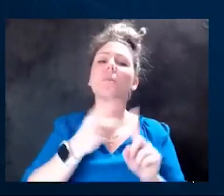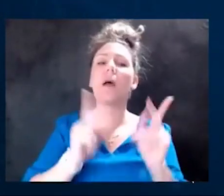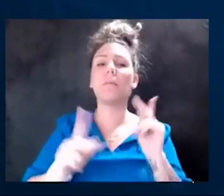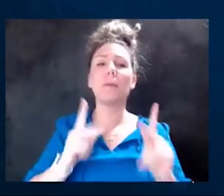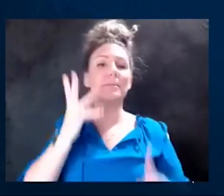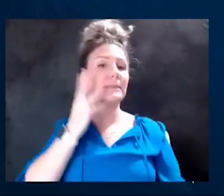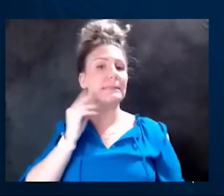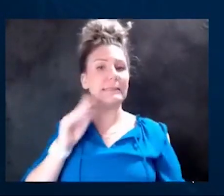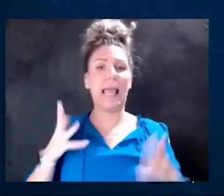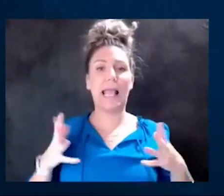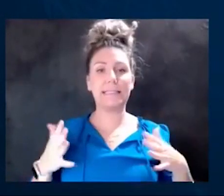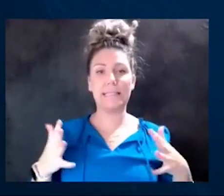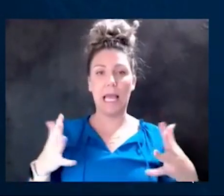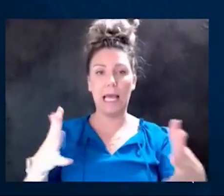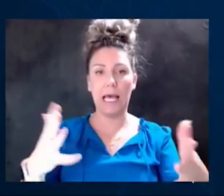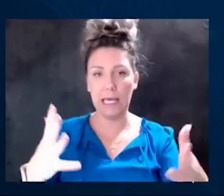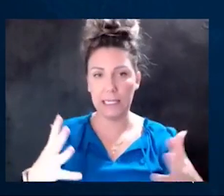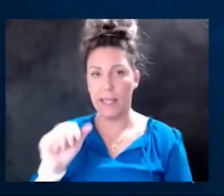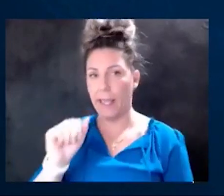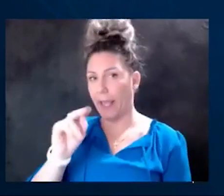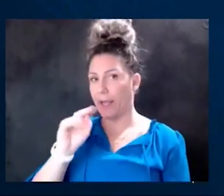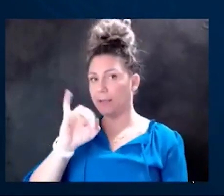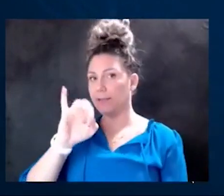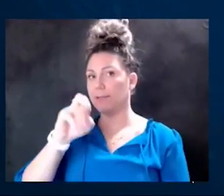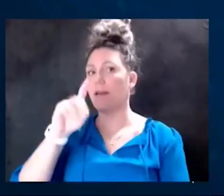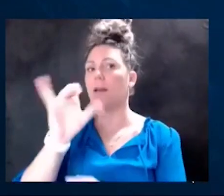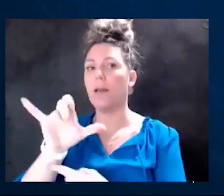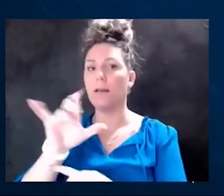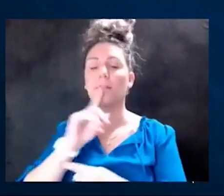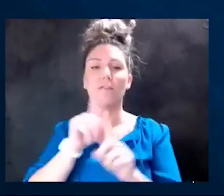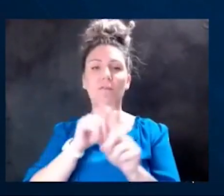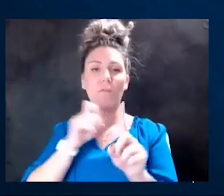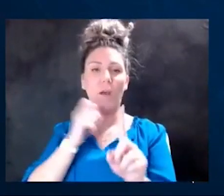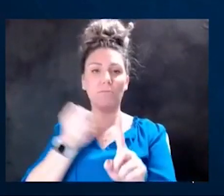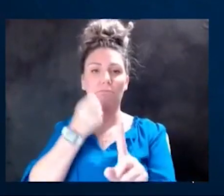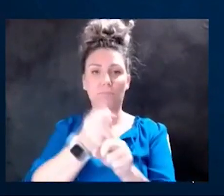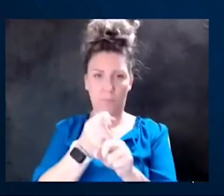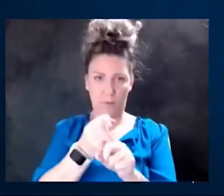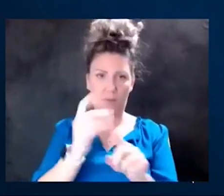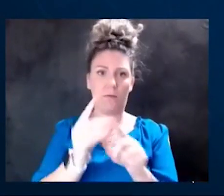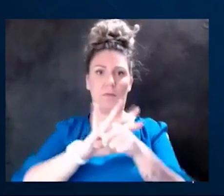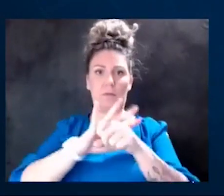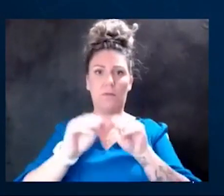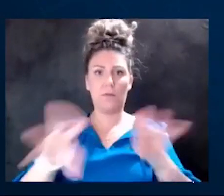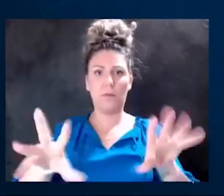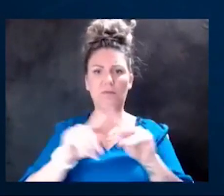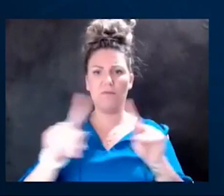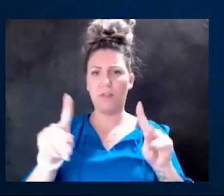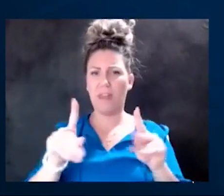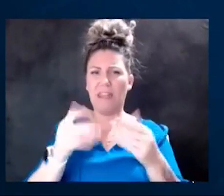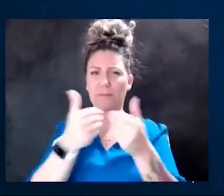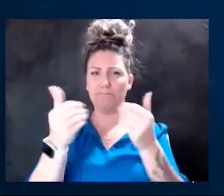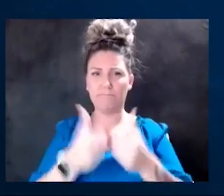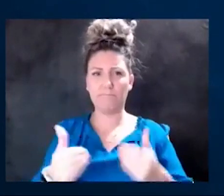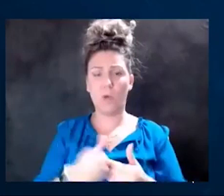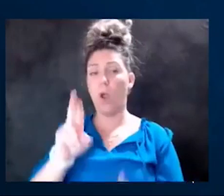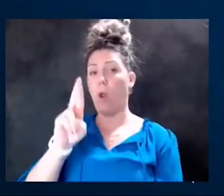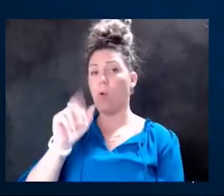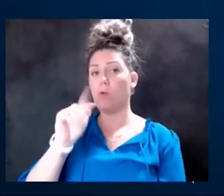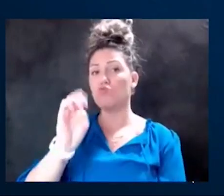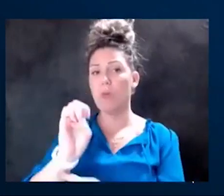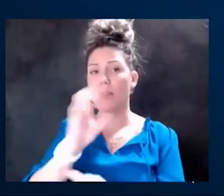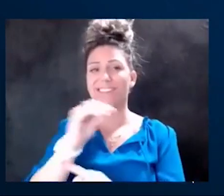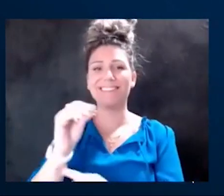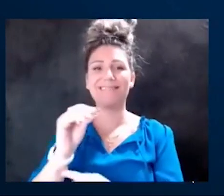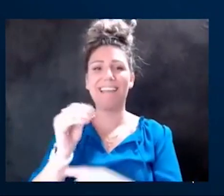experienced anxiety as a result of the pandemic, and they've broken out that data by race and by neighborhood poverty level.